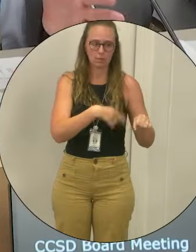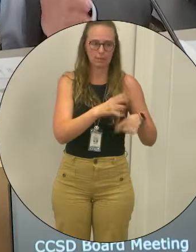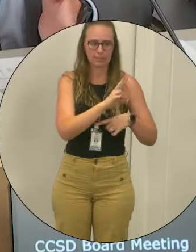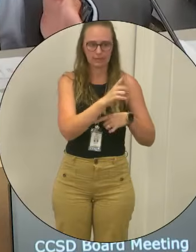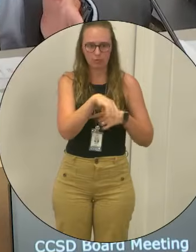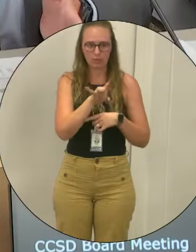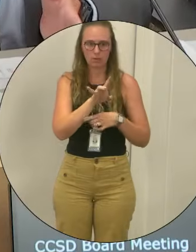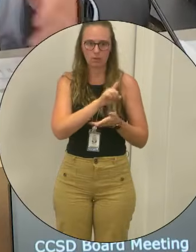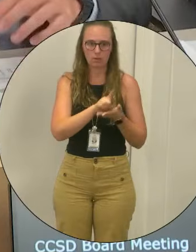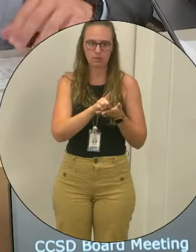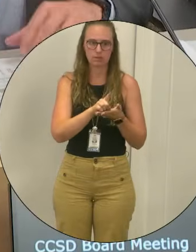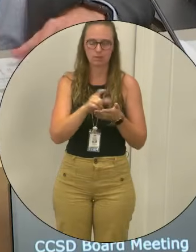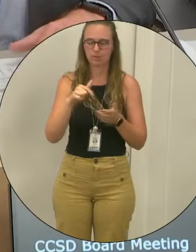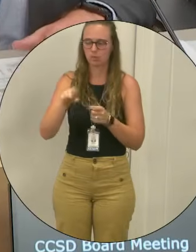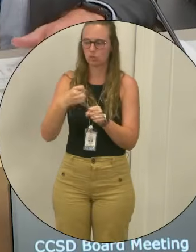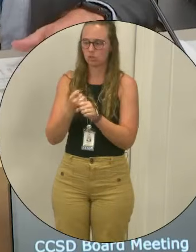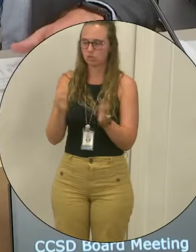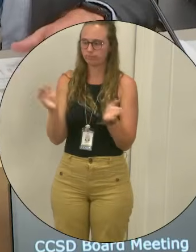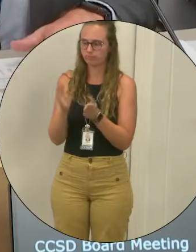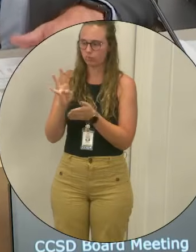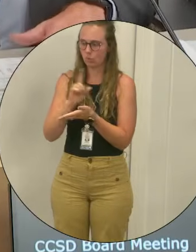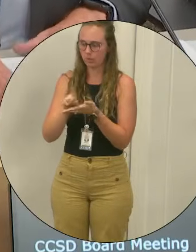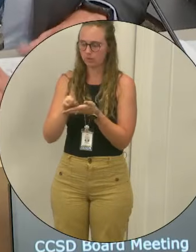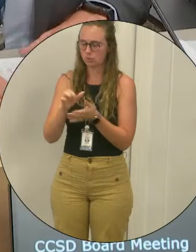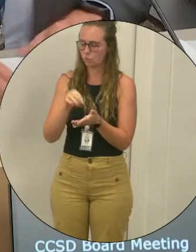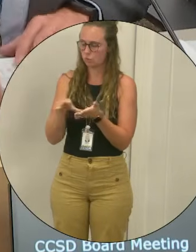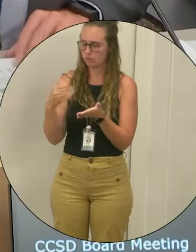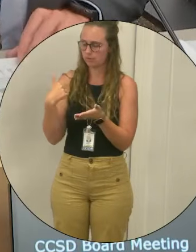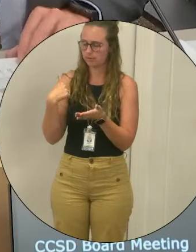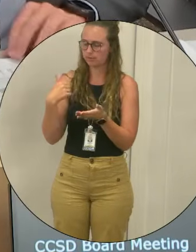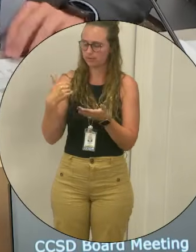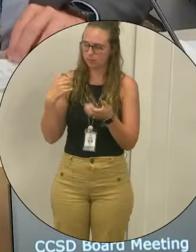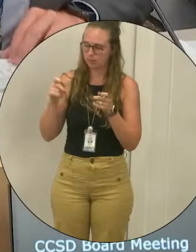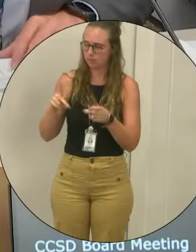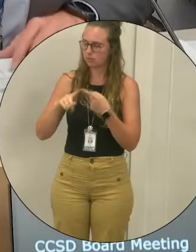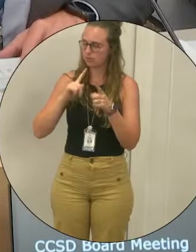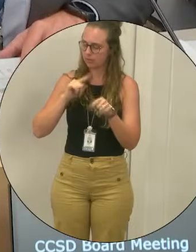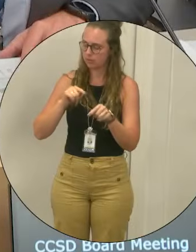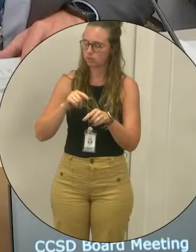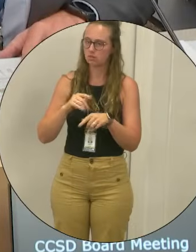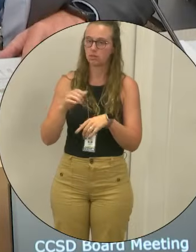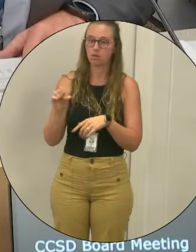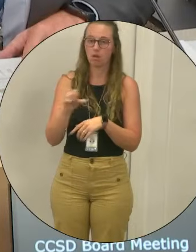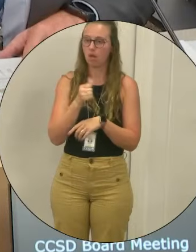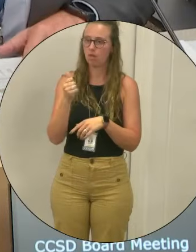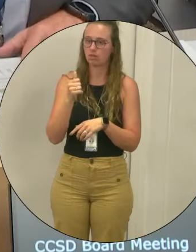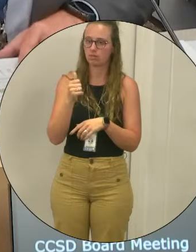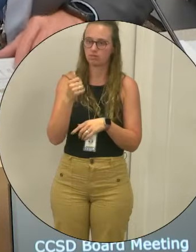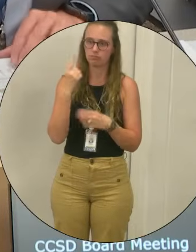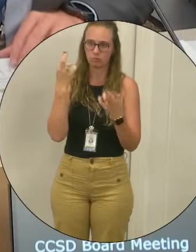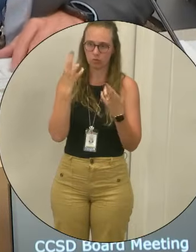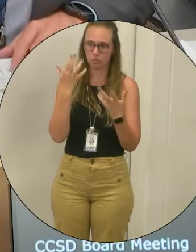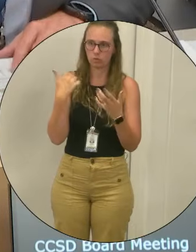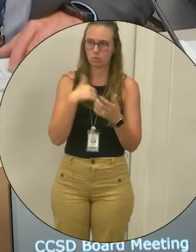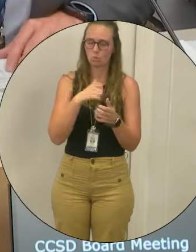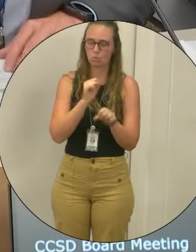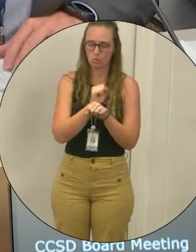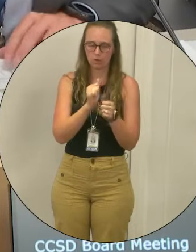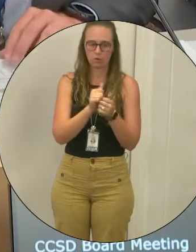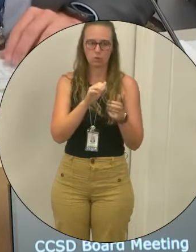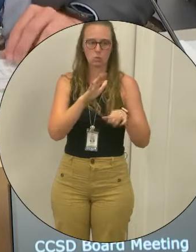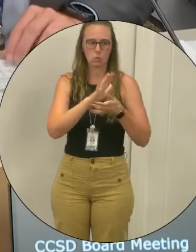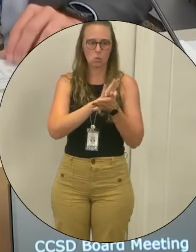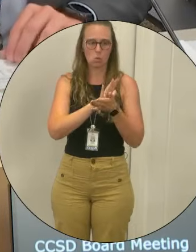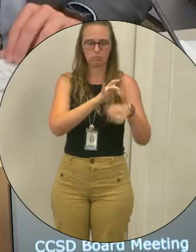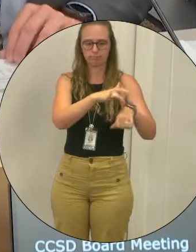This year it was about 4 weeks. That the students had the opportunity to. The other thing that we found was, as we were working with the school sites,